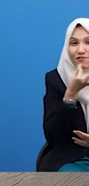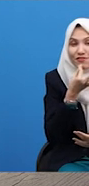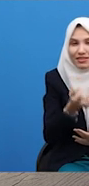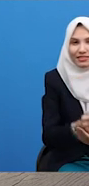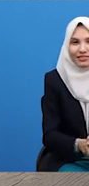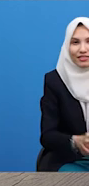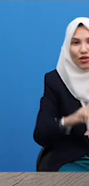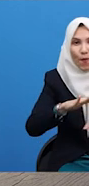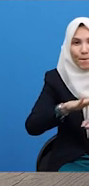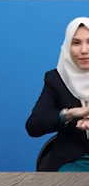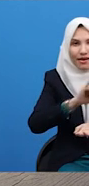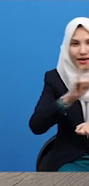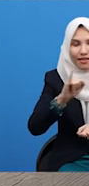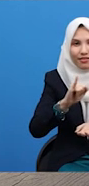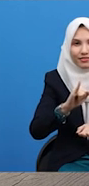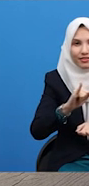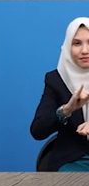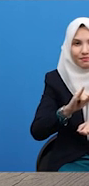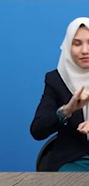and lots of cheese.